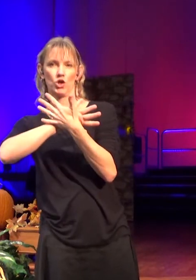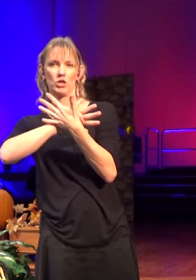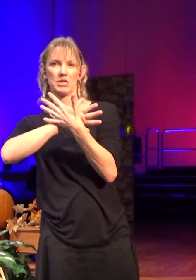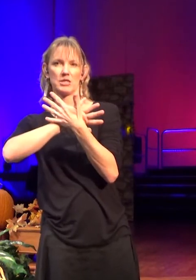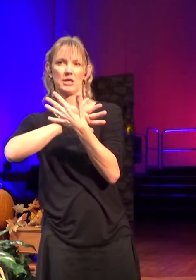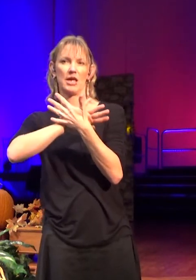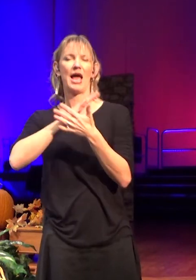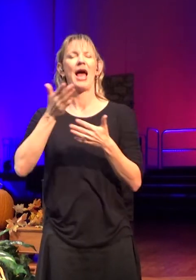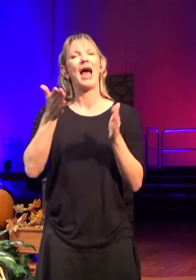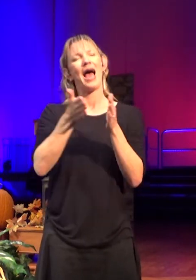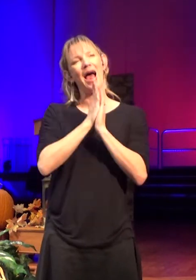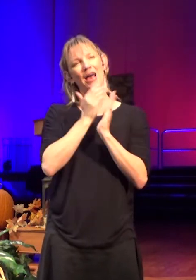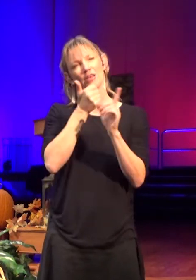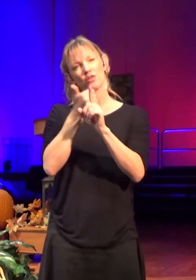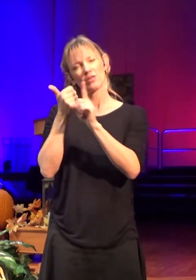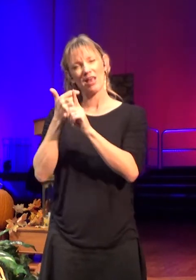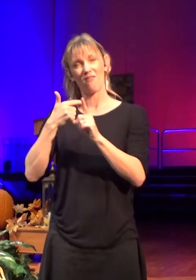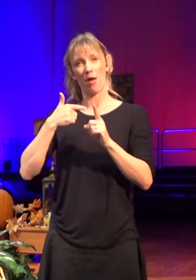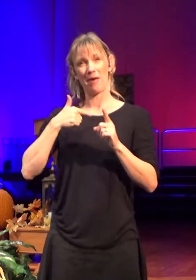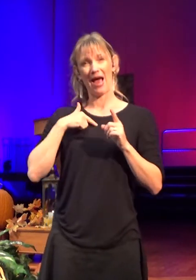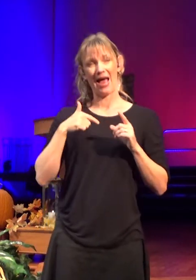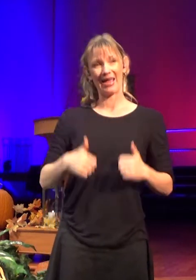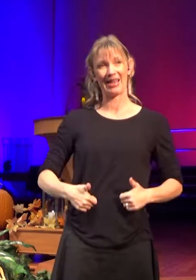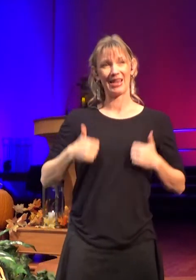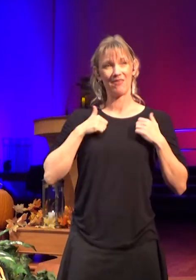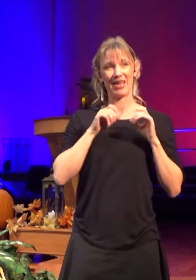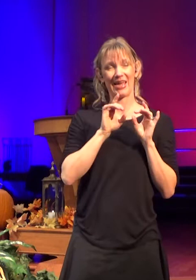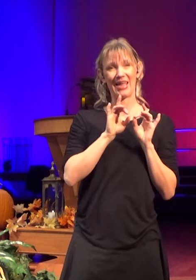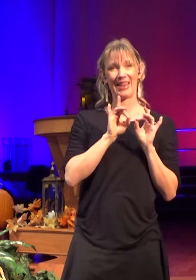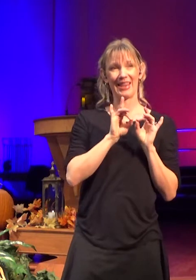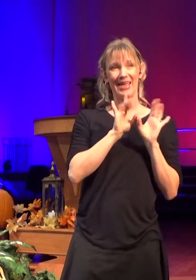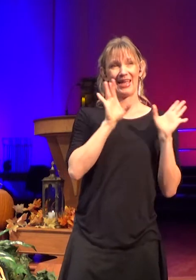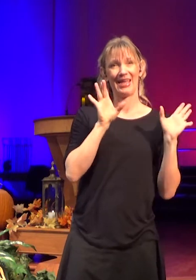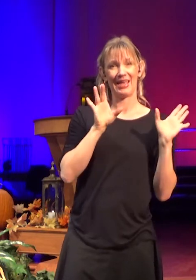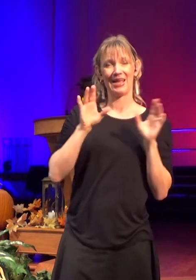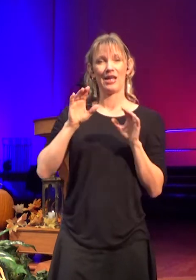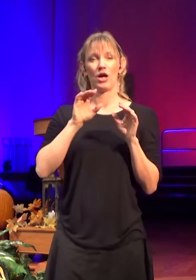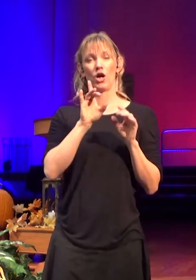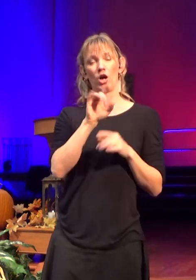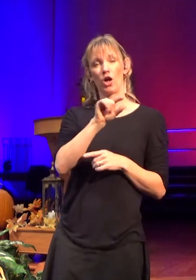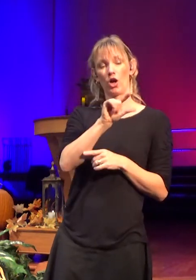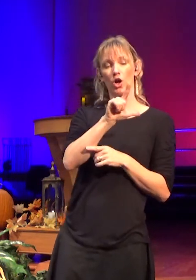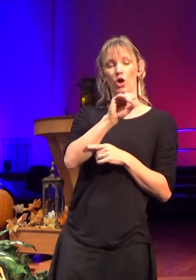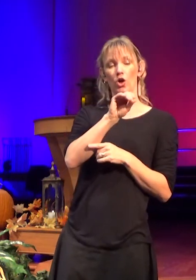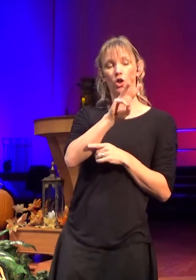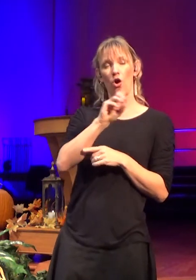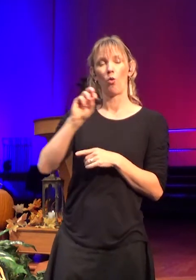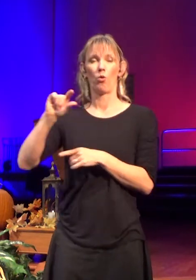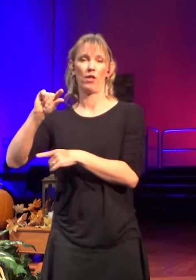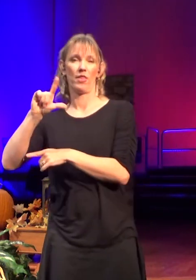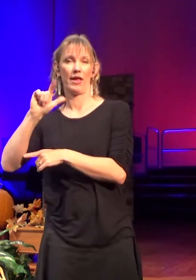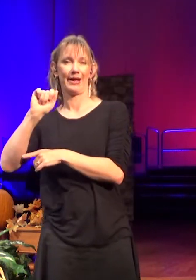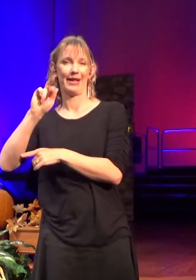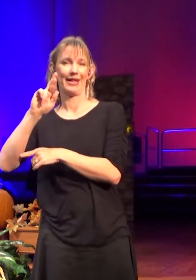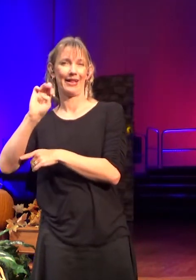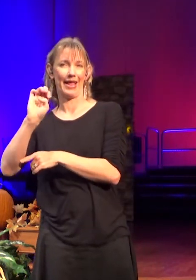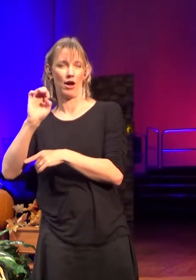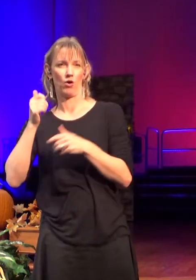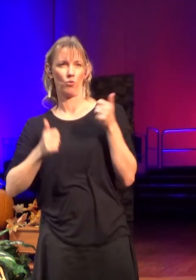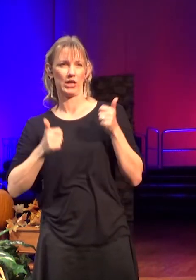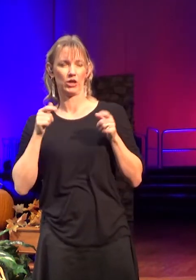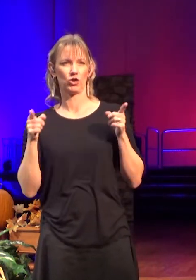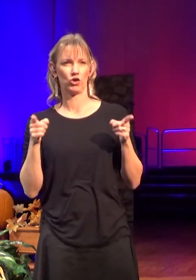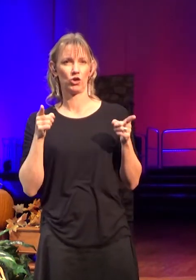obscures. I invite you to ask yourself this morning, am I living in the glow that illuminates or in the glare that